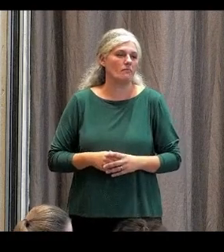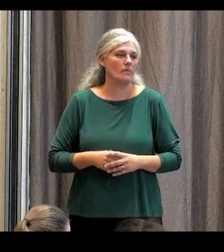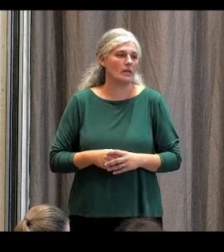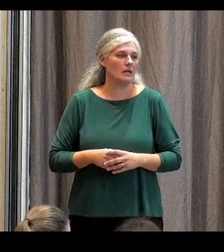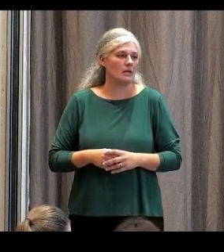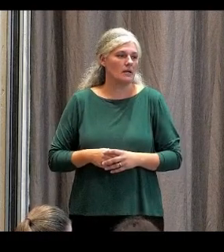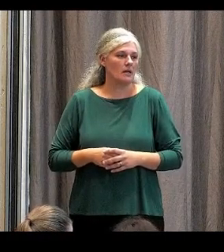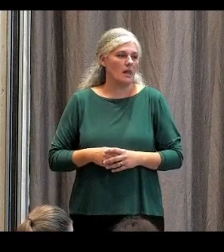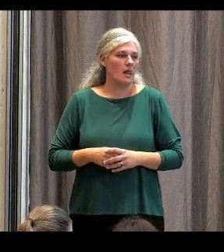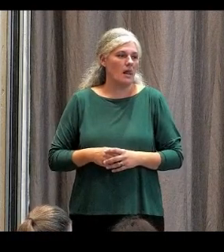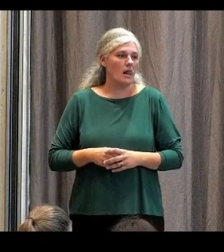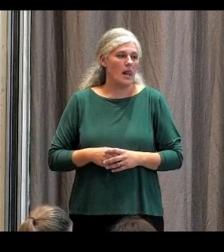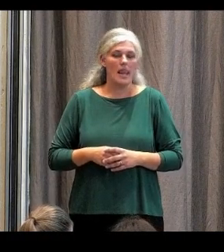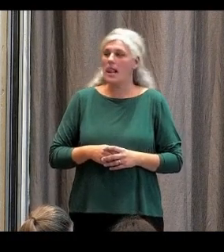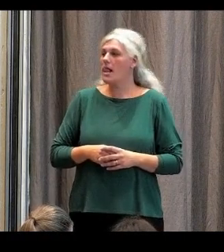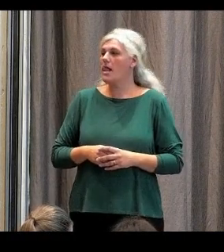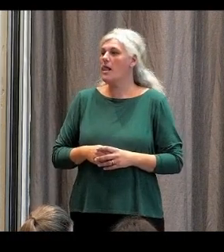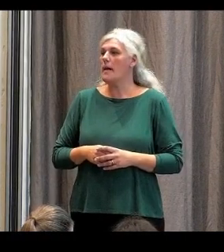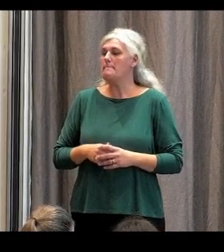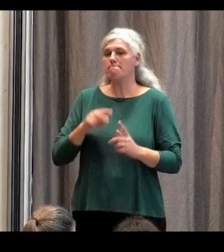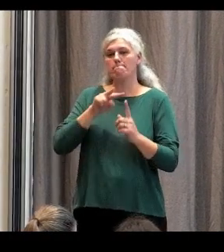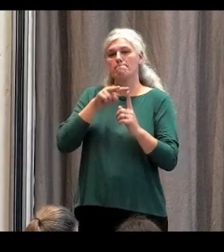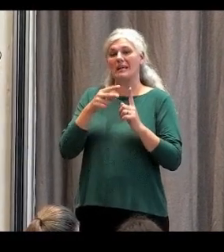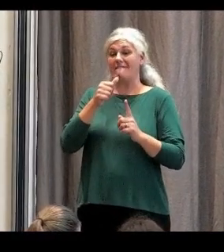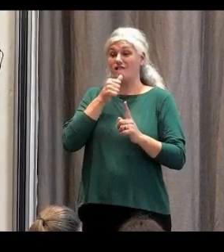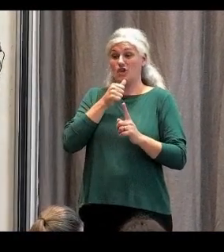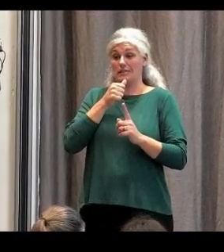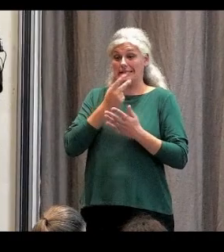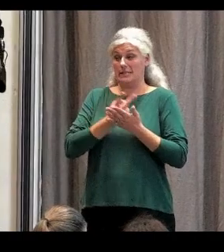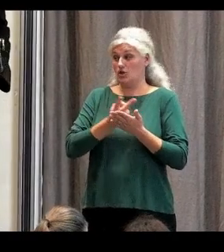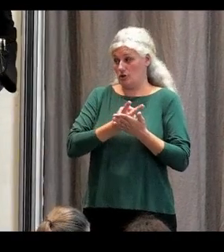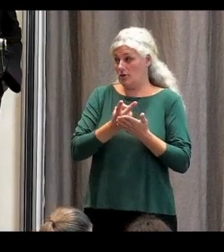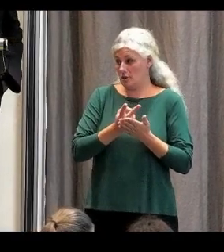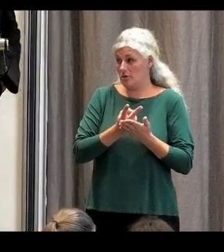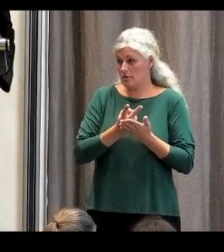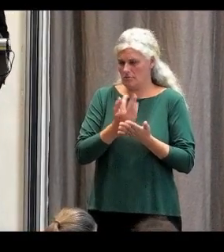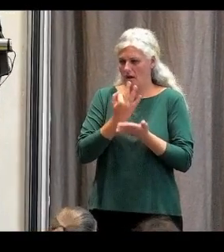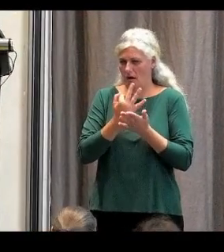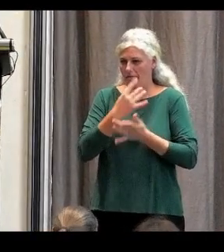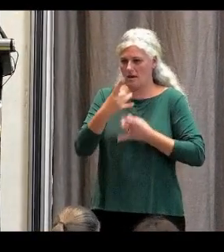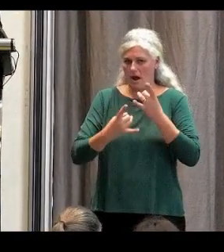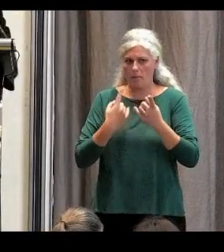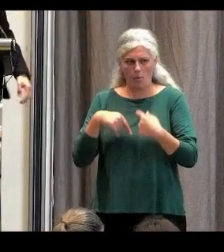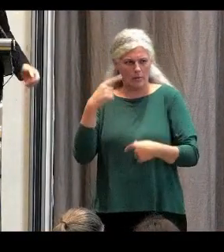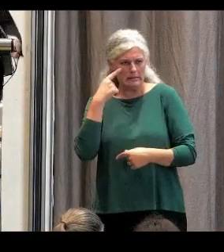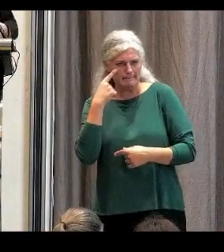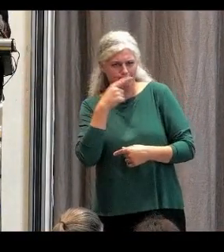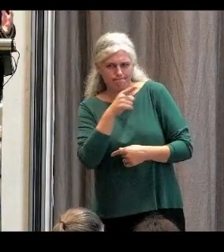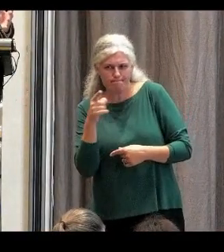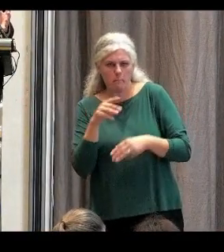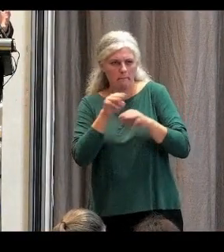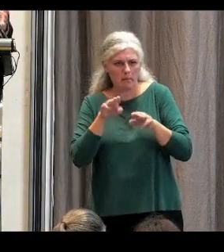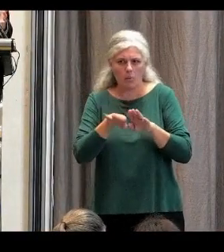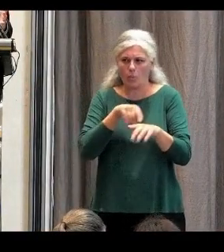And from a point of view of first seizures, they're a very common thing. We see people